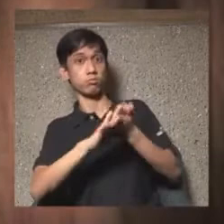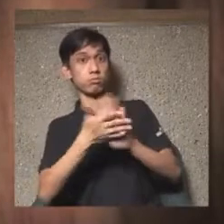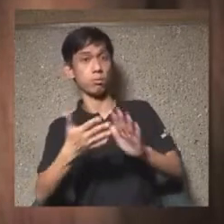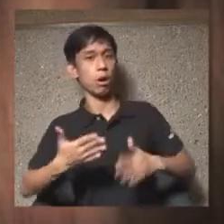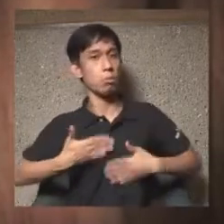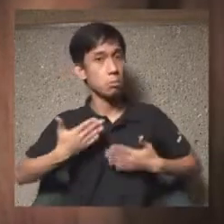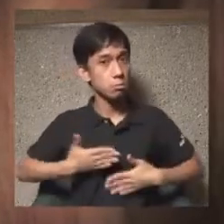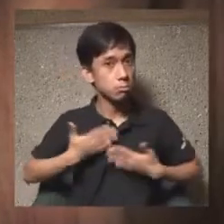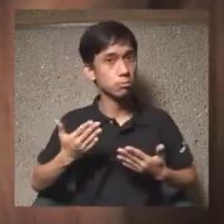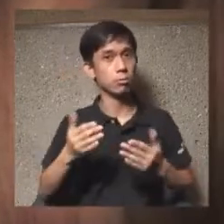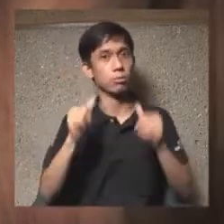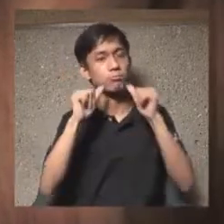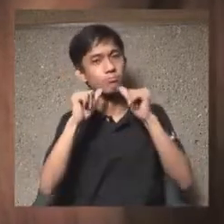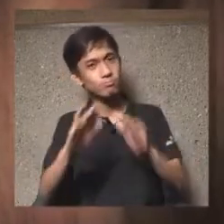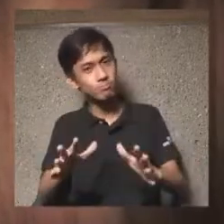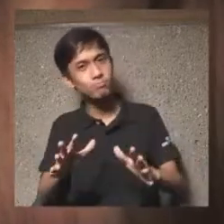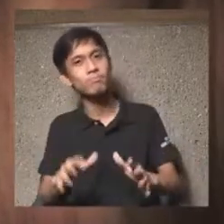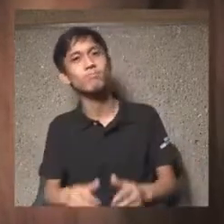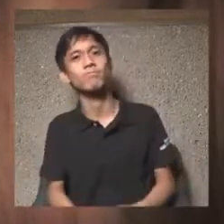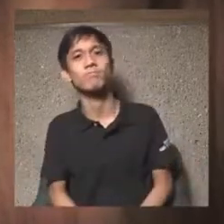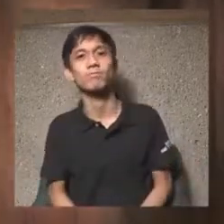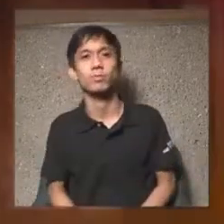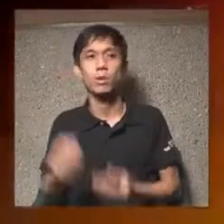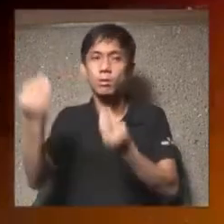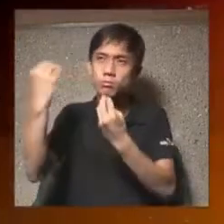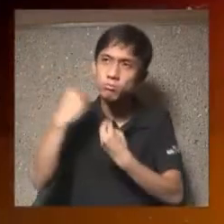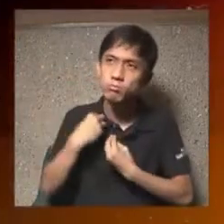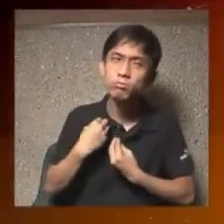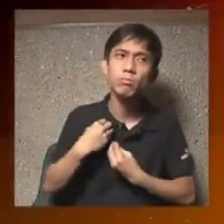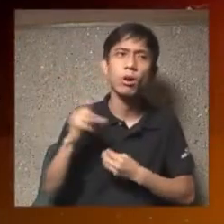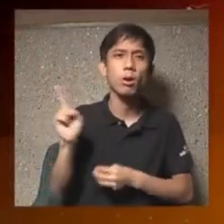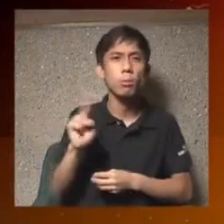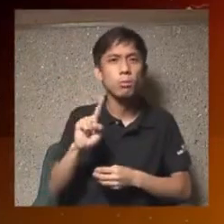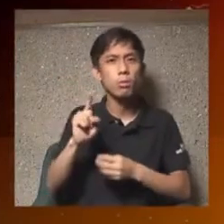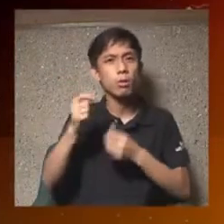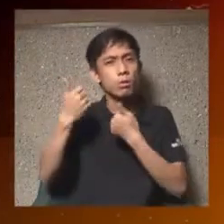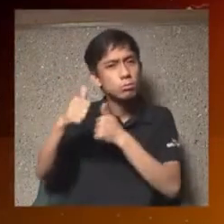to God's ways and according to God's time.